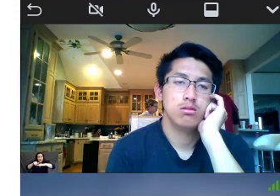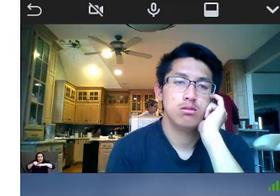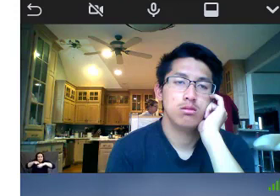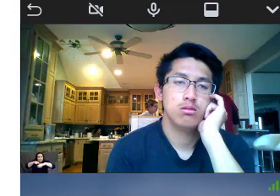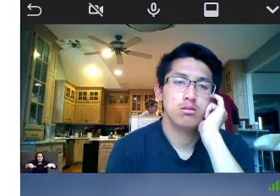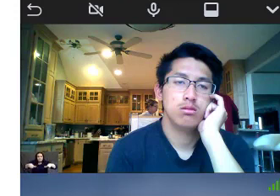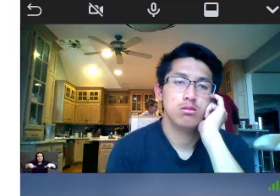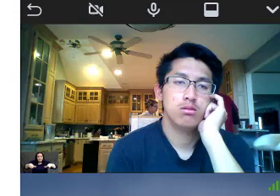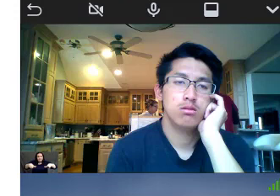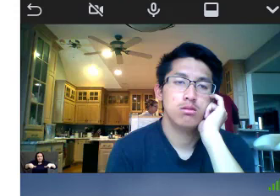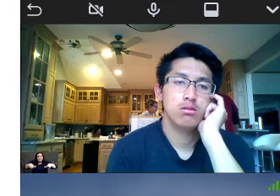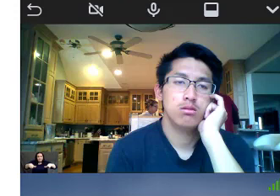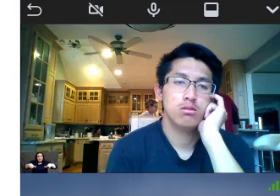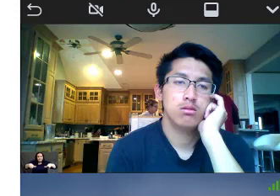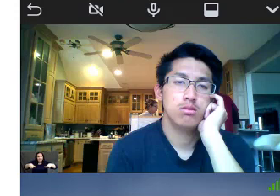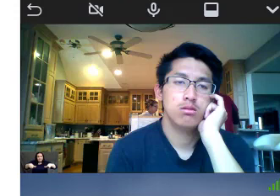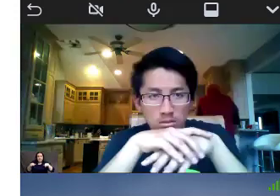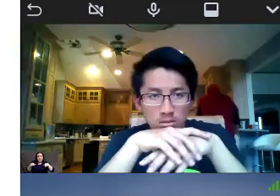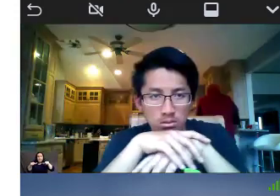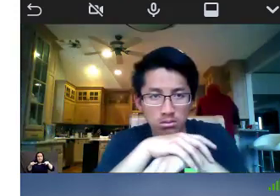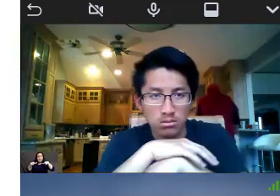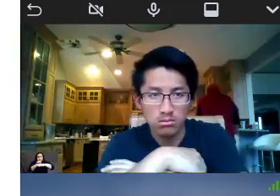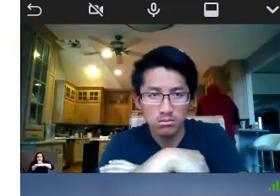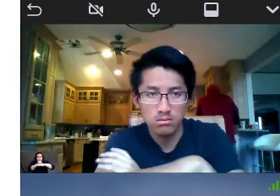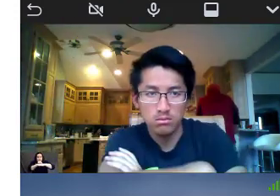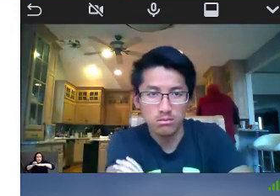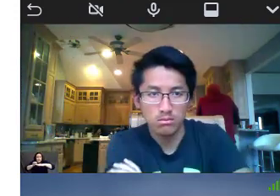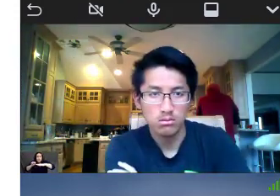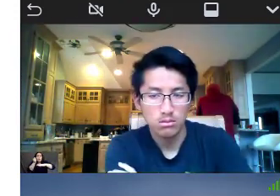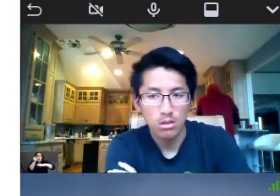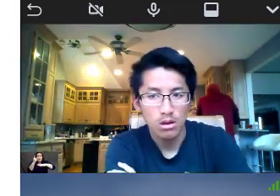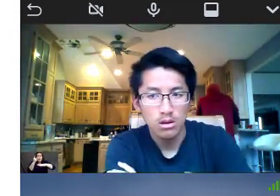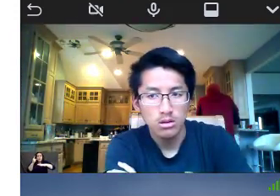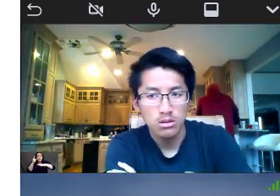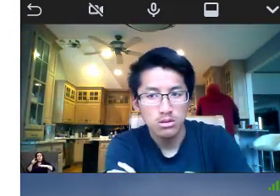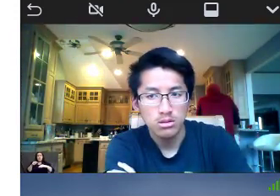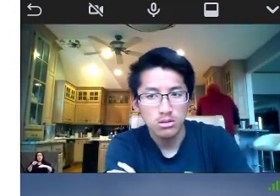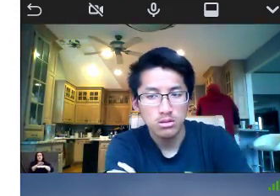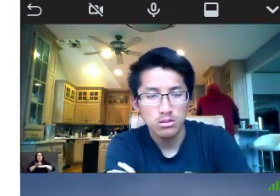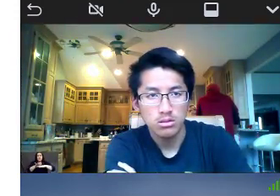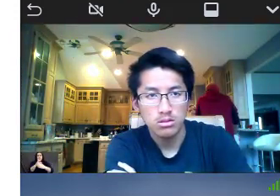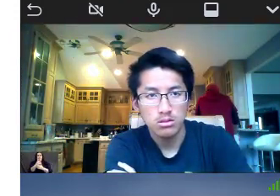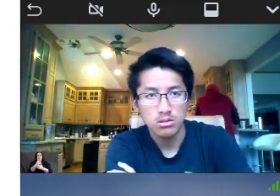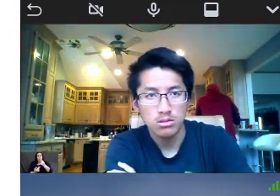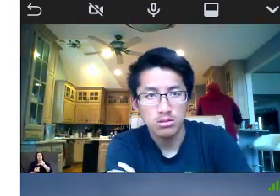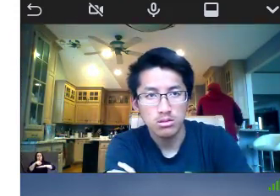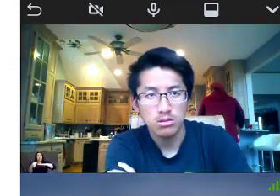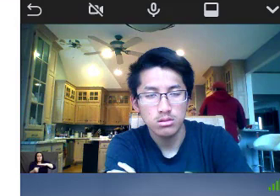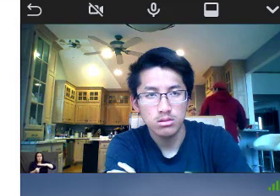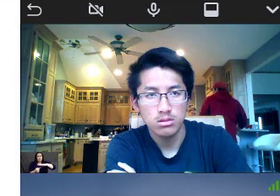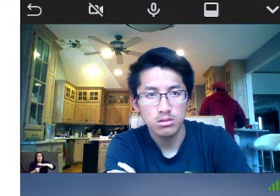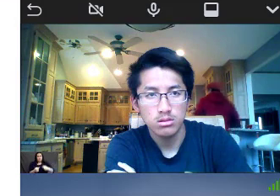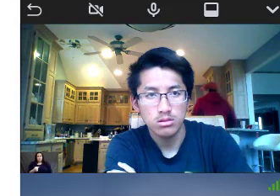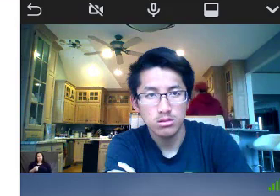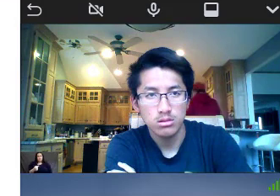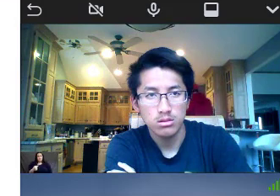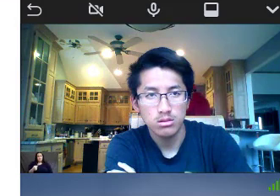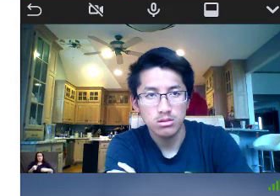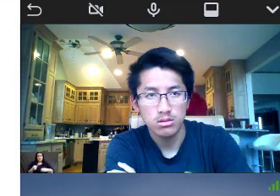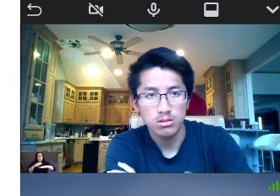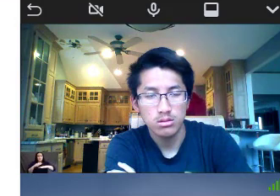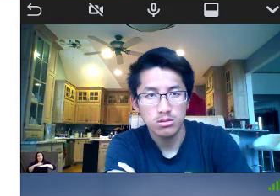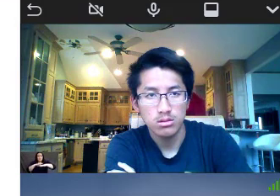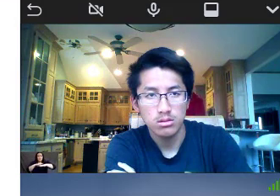sides, right? So if we think about there's conduction into the fluid, into our control surface, because